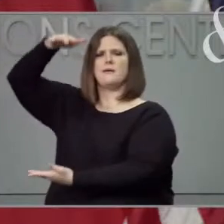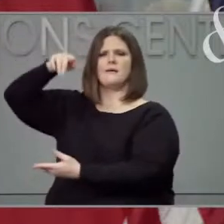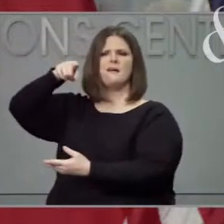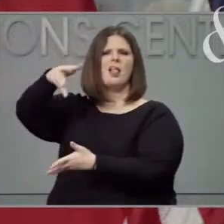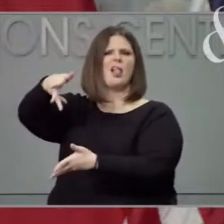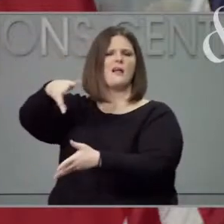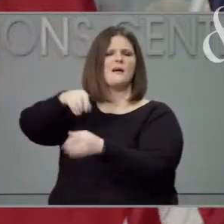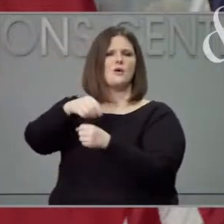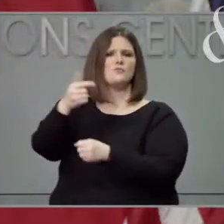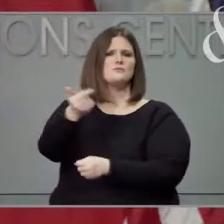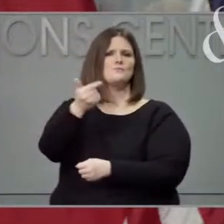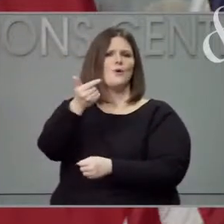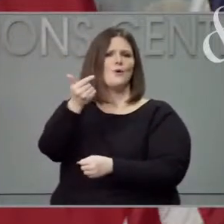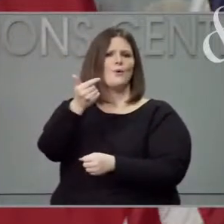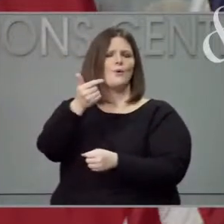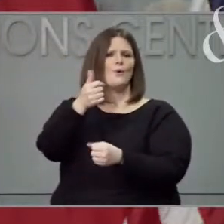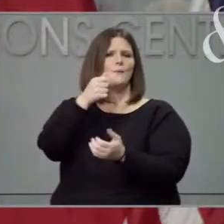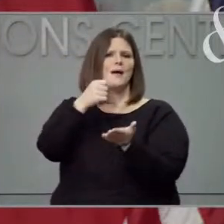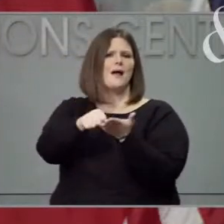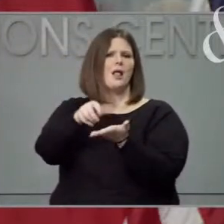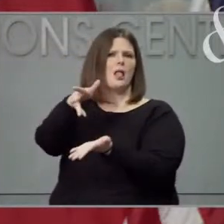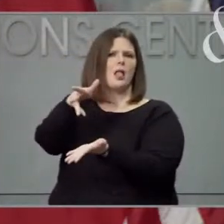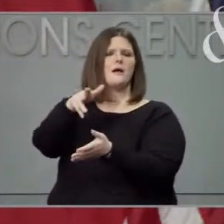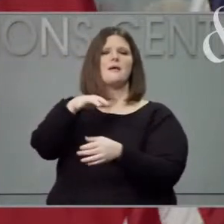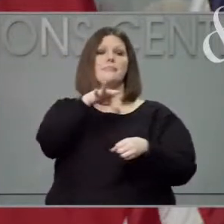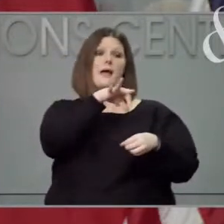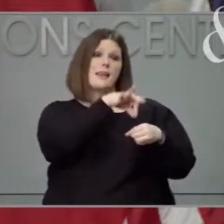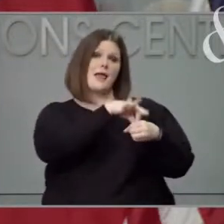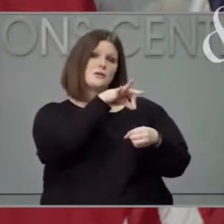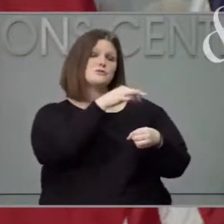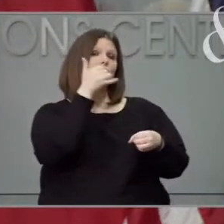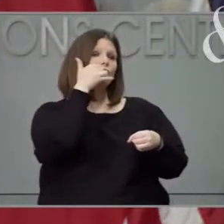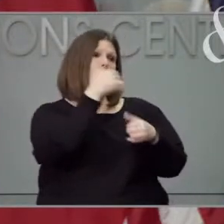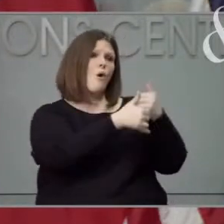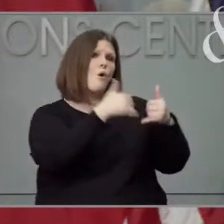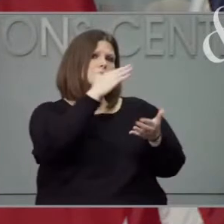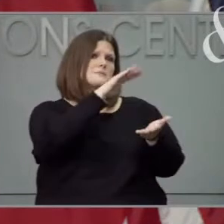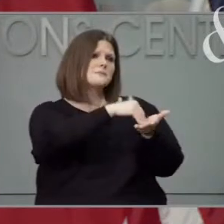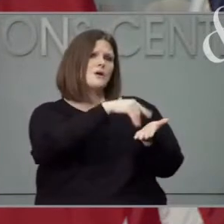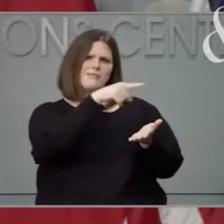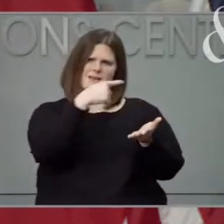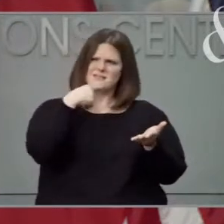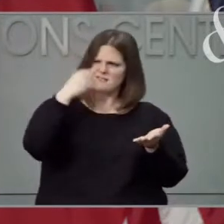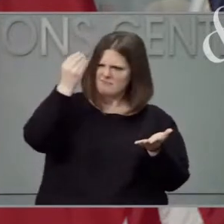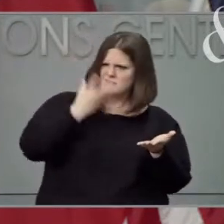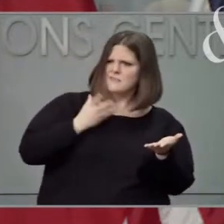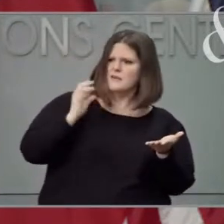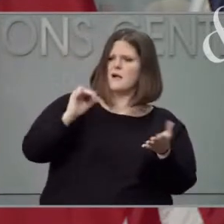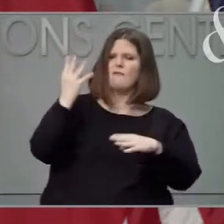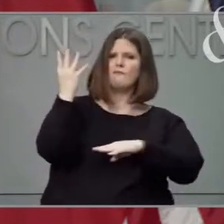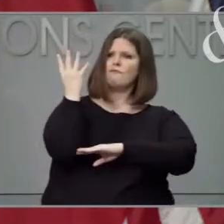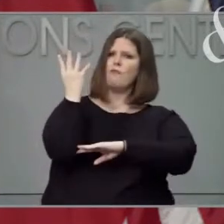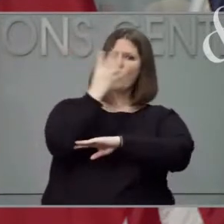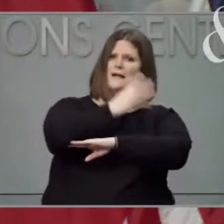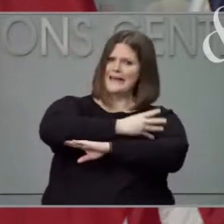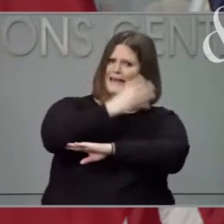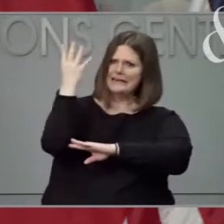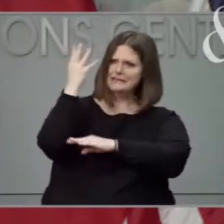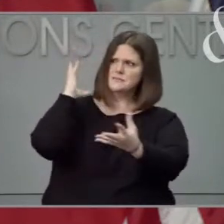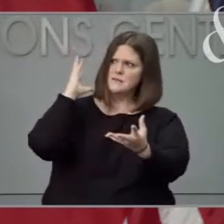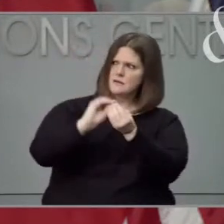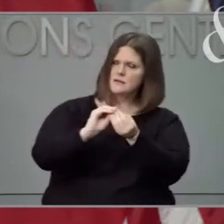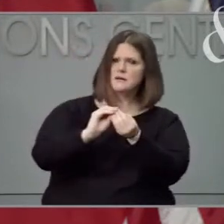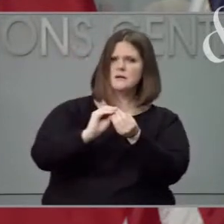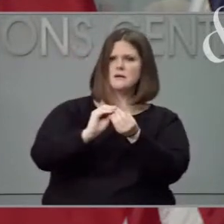Greensboro, and apparently an election protection hotline had also received a report of about 4 days of election mail, including